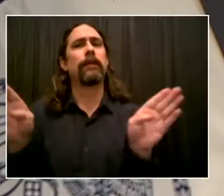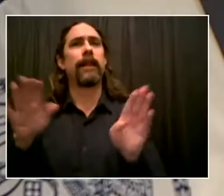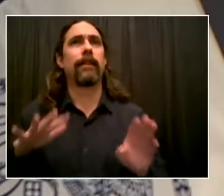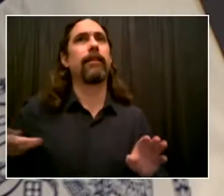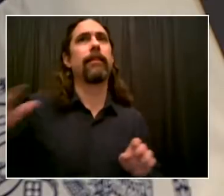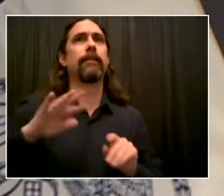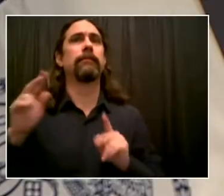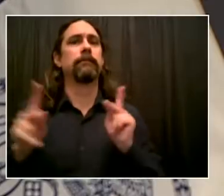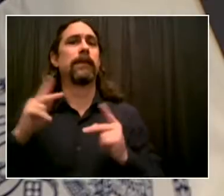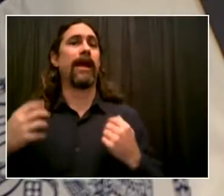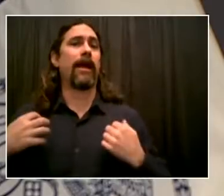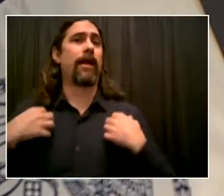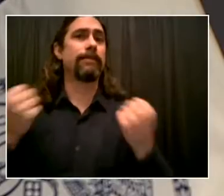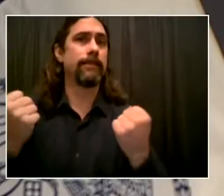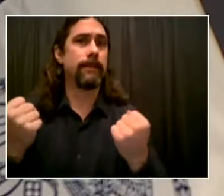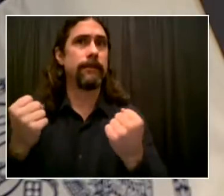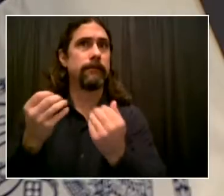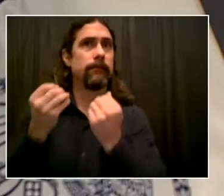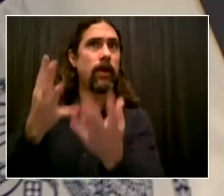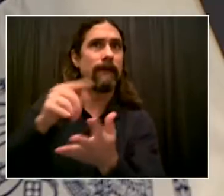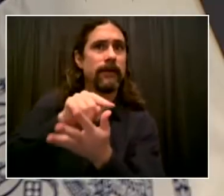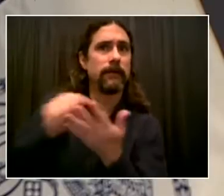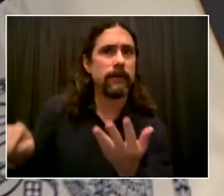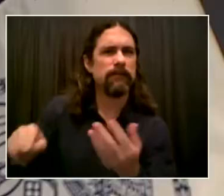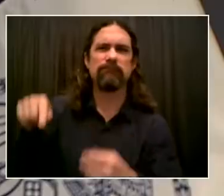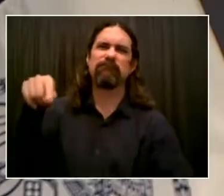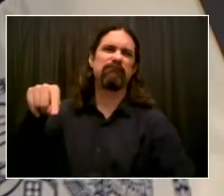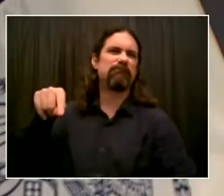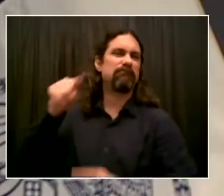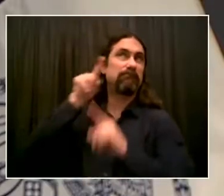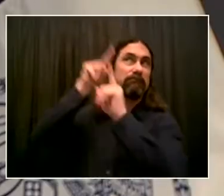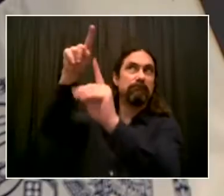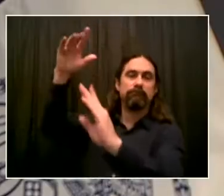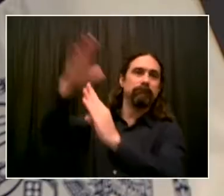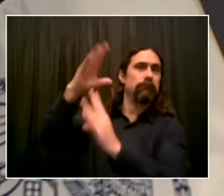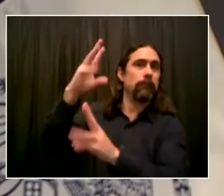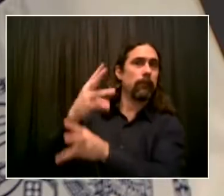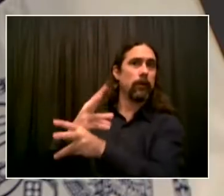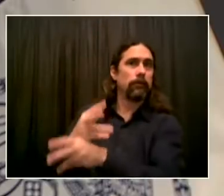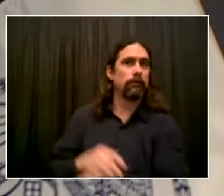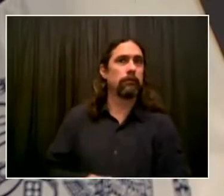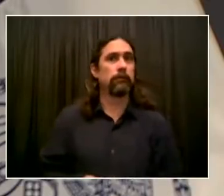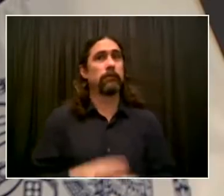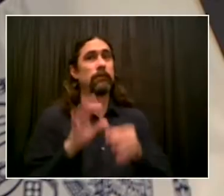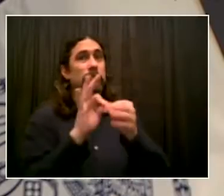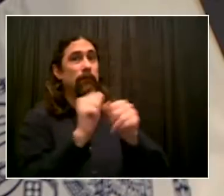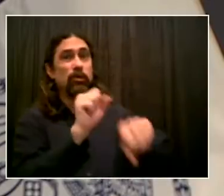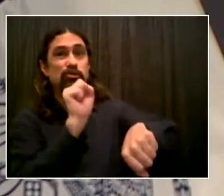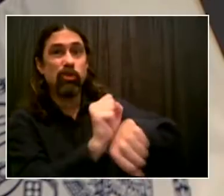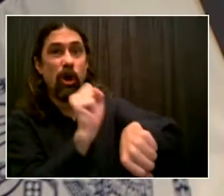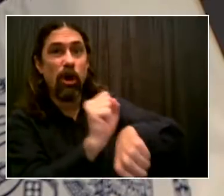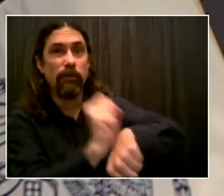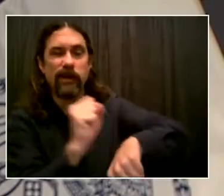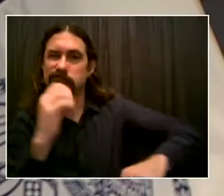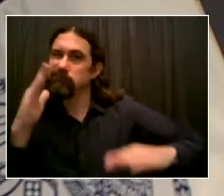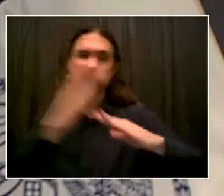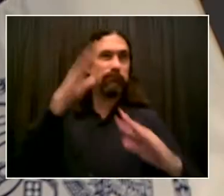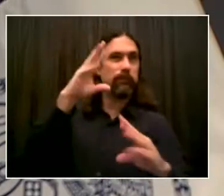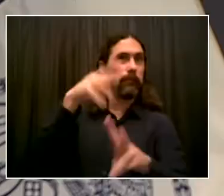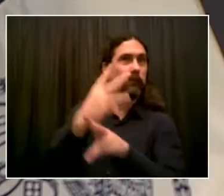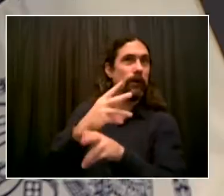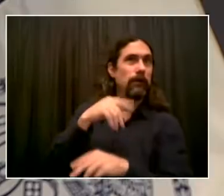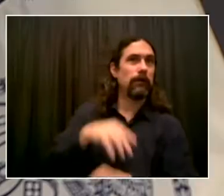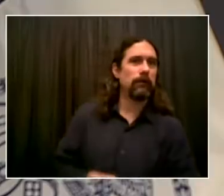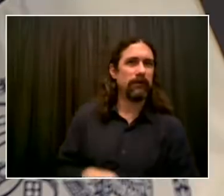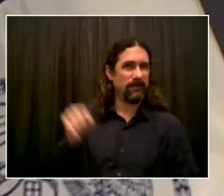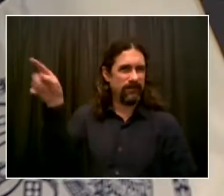people's livelihoods. It means global leadership in stopping the next pandemic and preparing countries all over the world